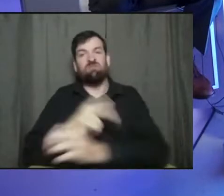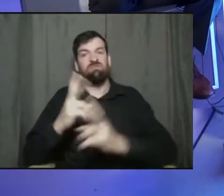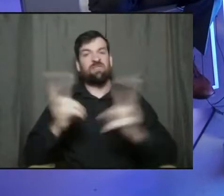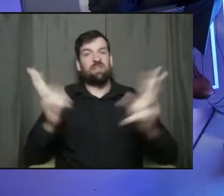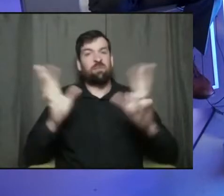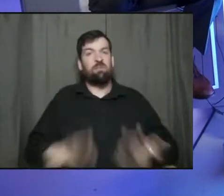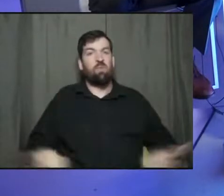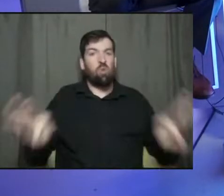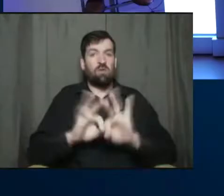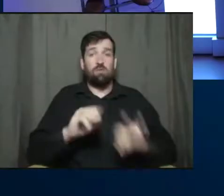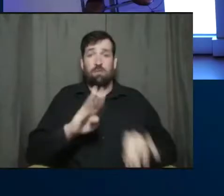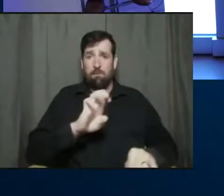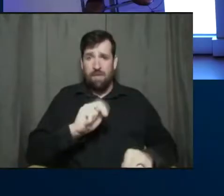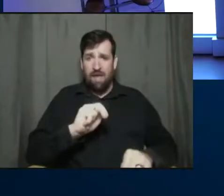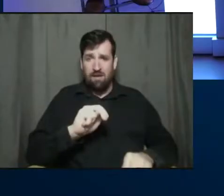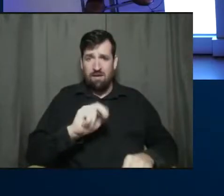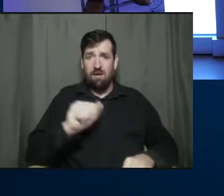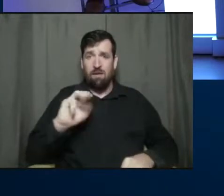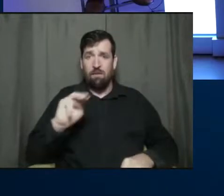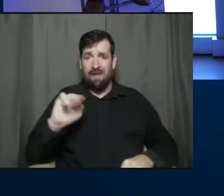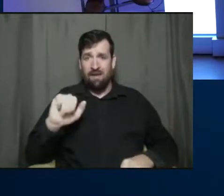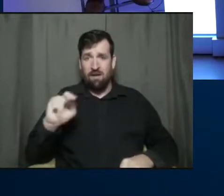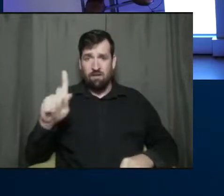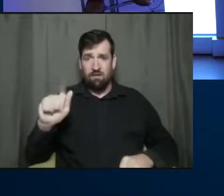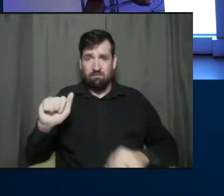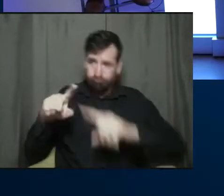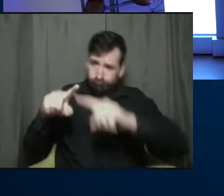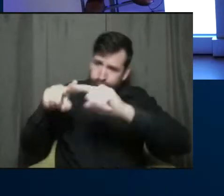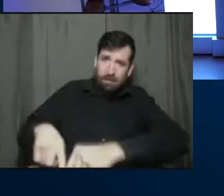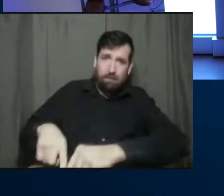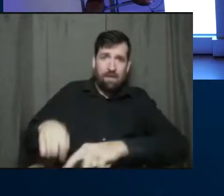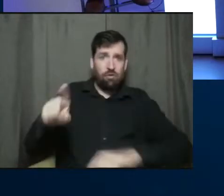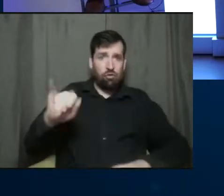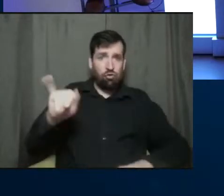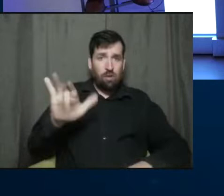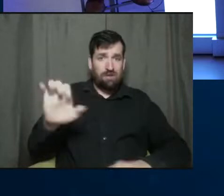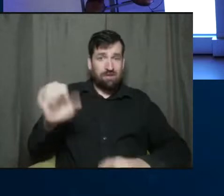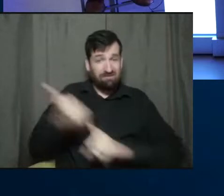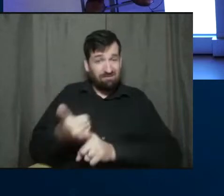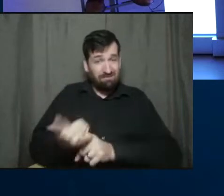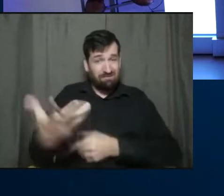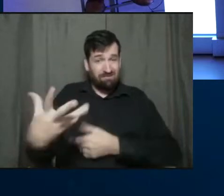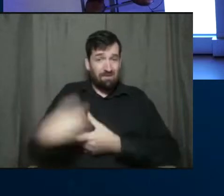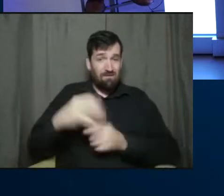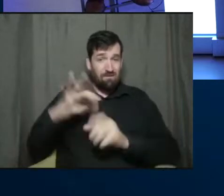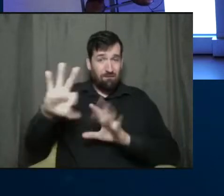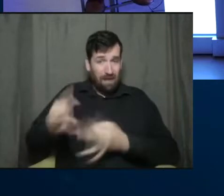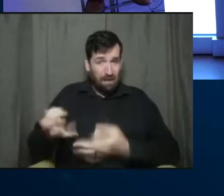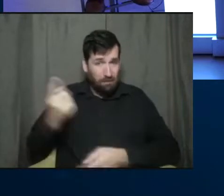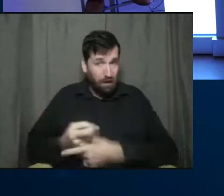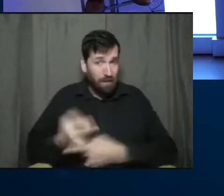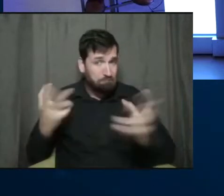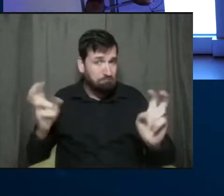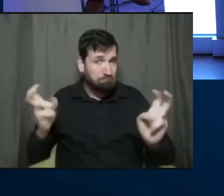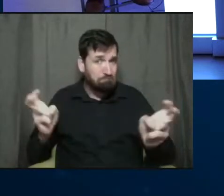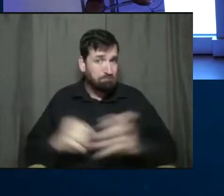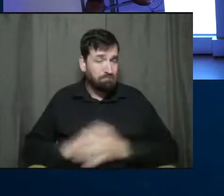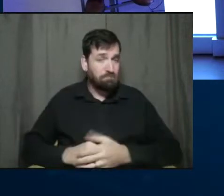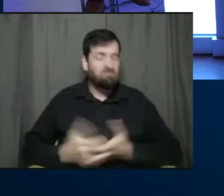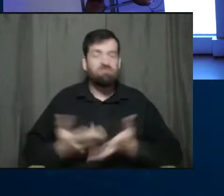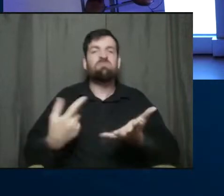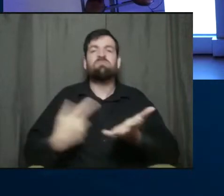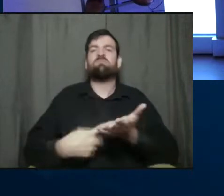you've come to depend on Joyce. She's kind of like a member of your family. Talk a little bit about that relationship with the team there. Ben, you go